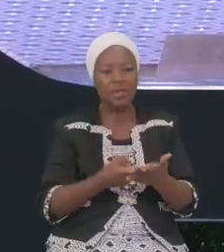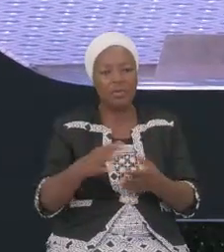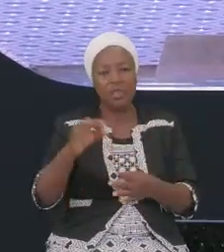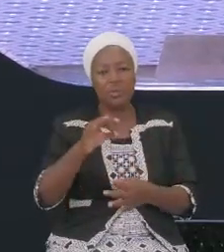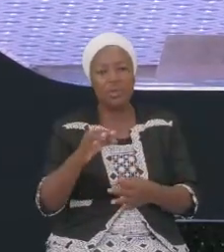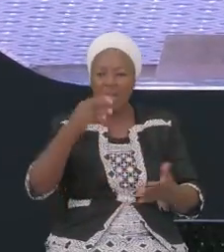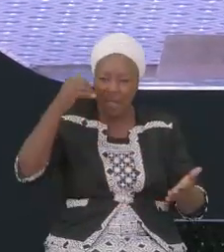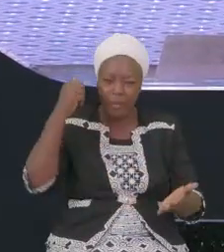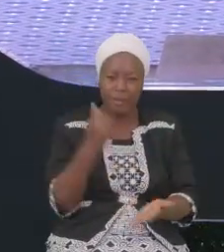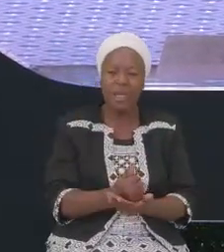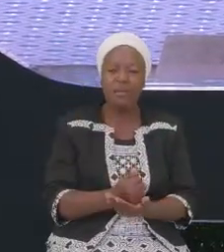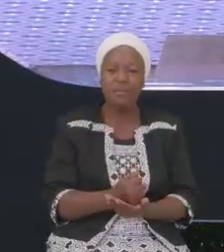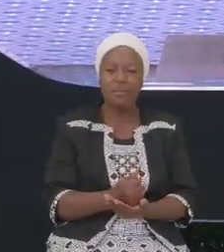Amen.